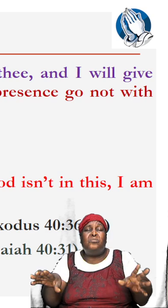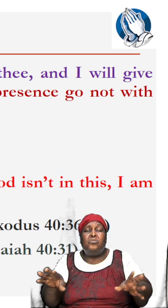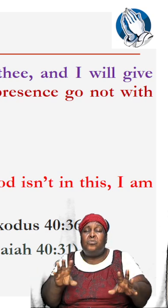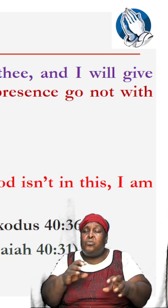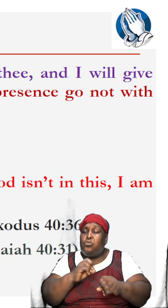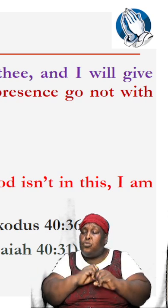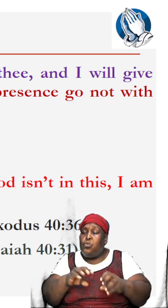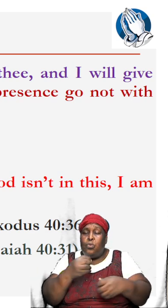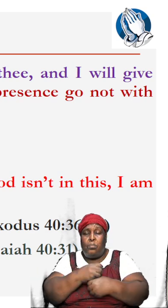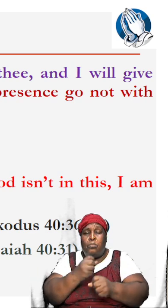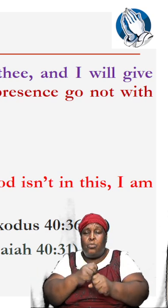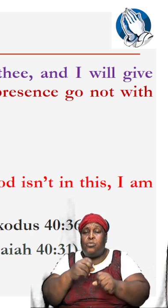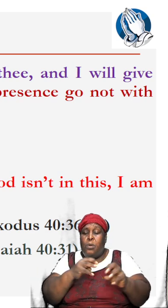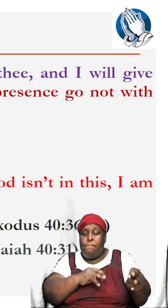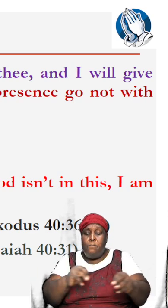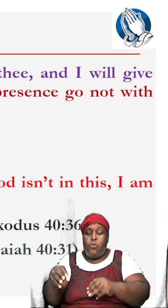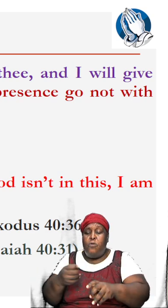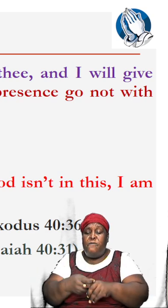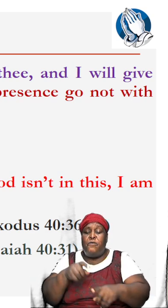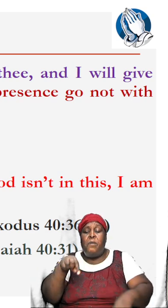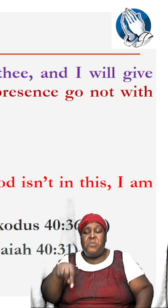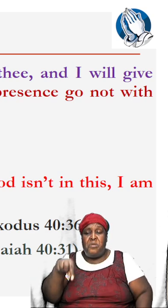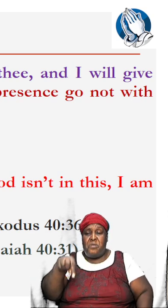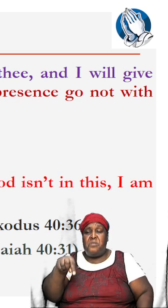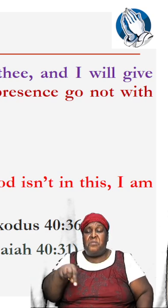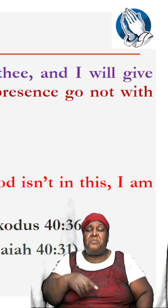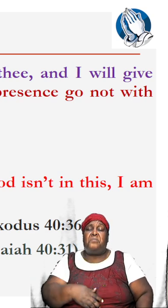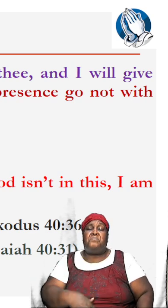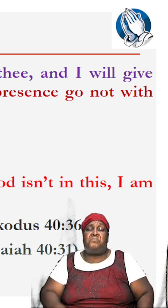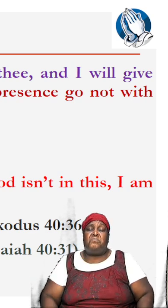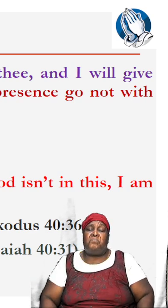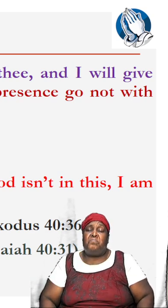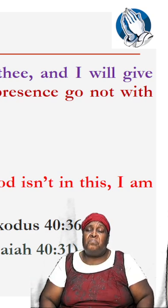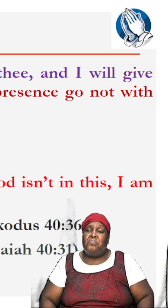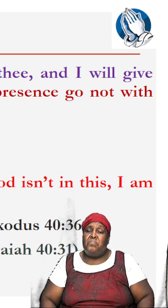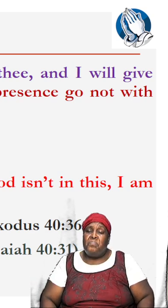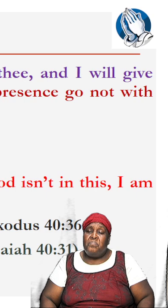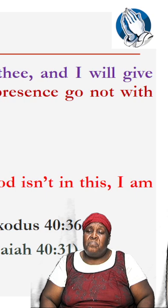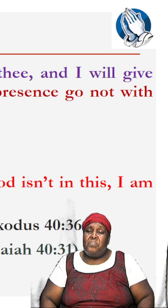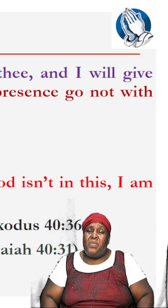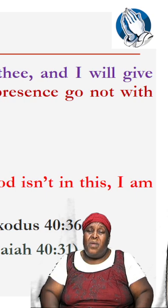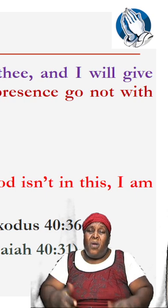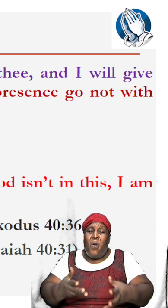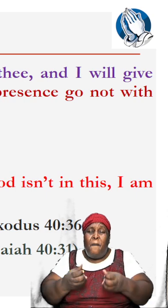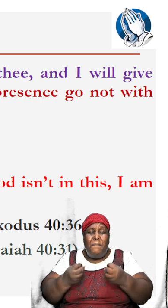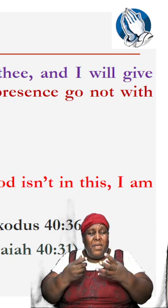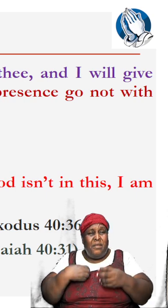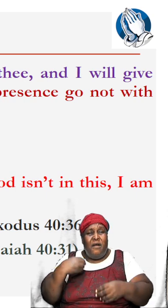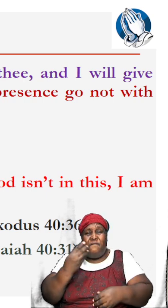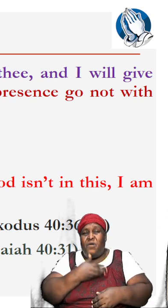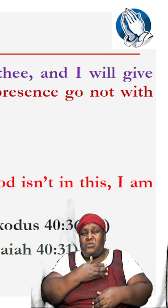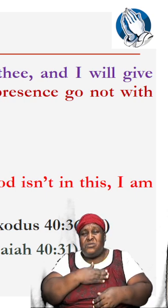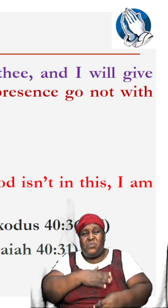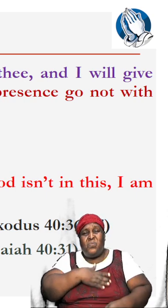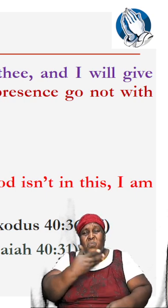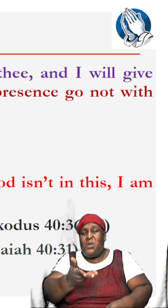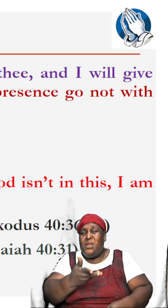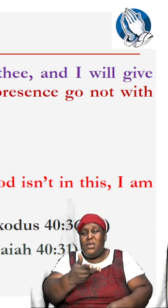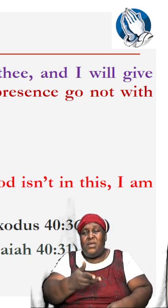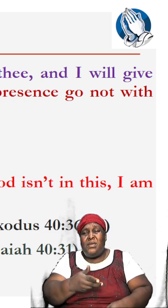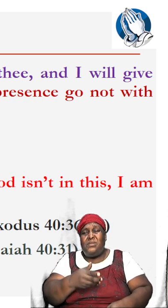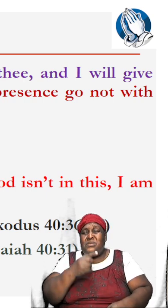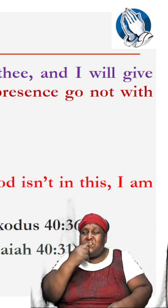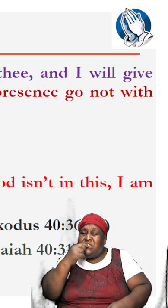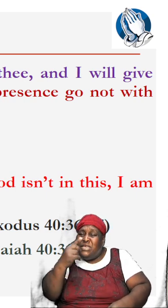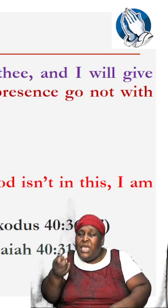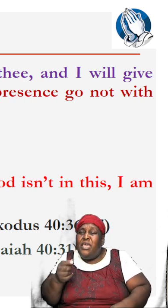here. When I thought about that, I'm saying, how many of us are willing to take the stance